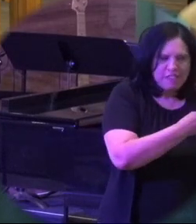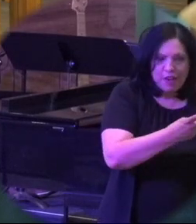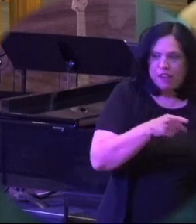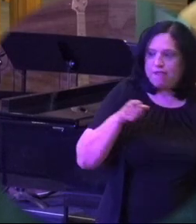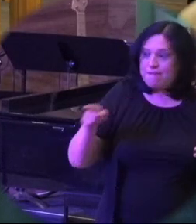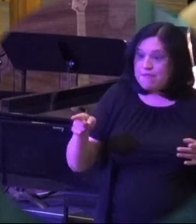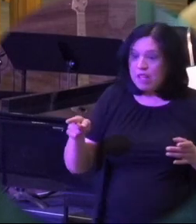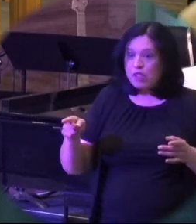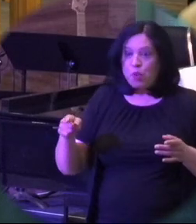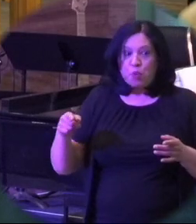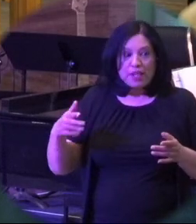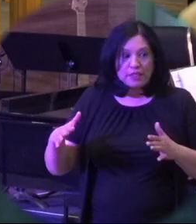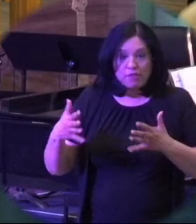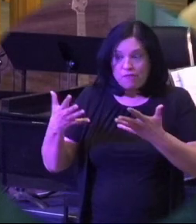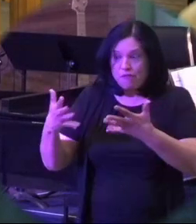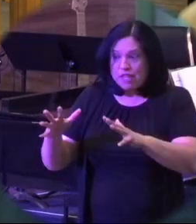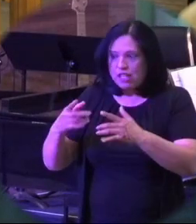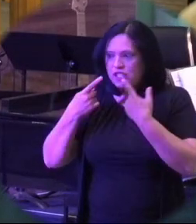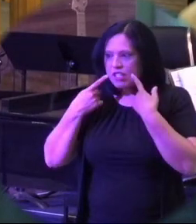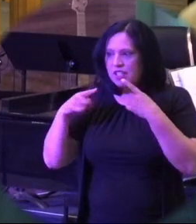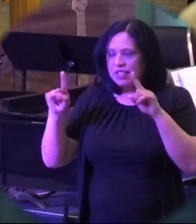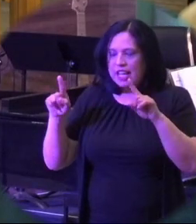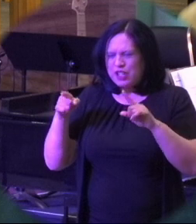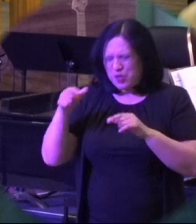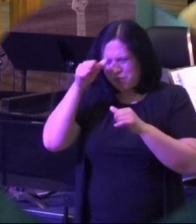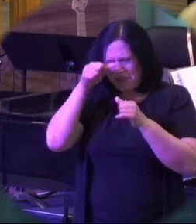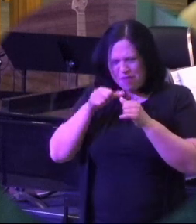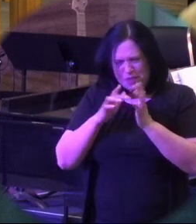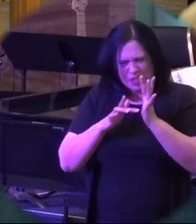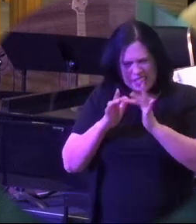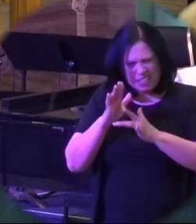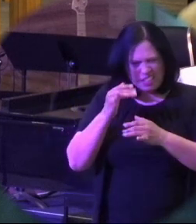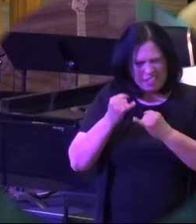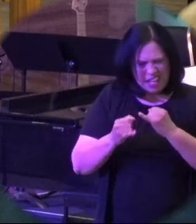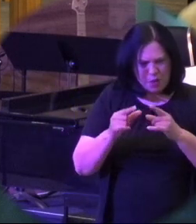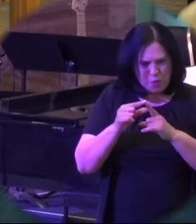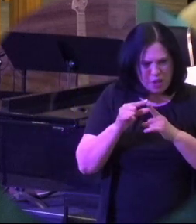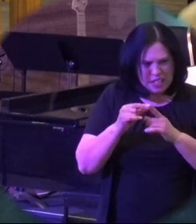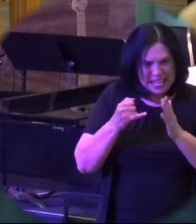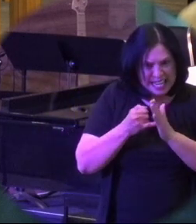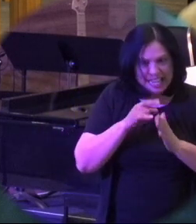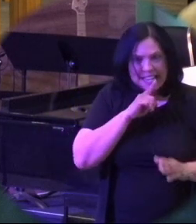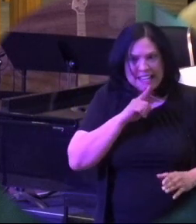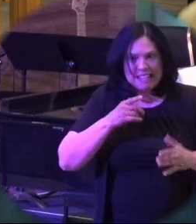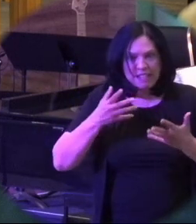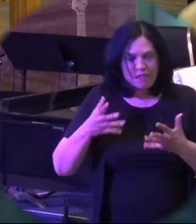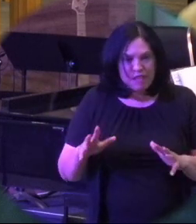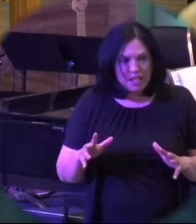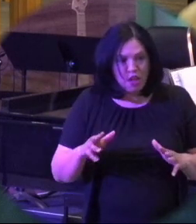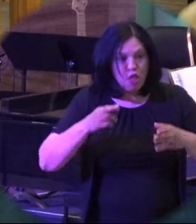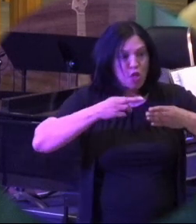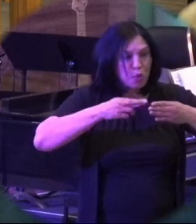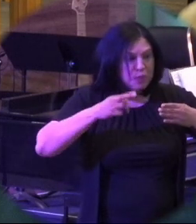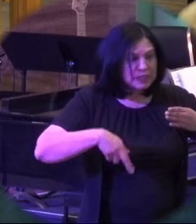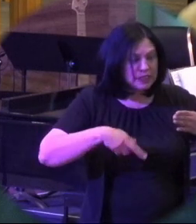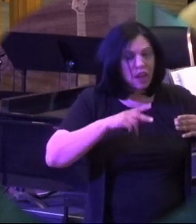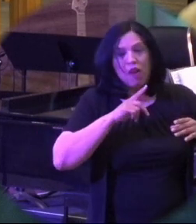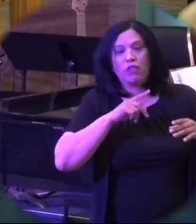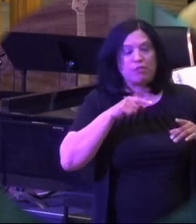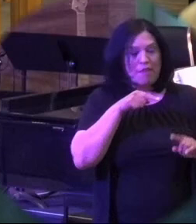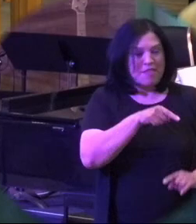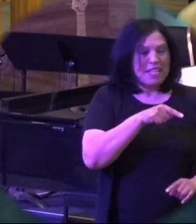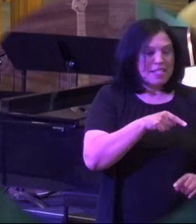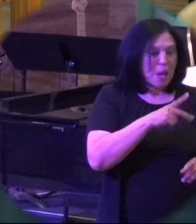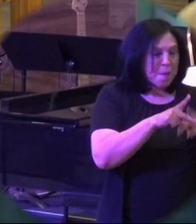words? It is finished. And the result of Babel was that people were scattered as a punishment,